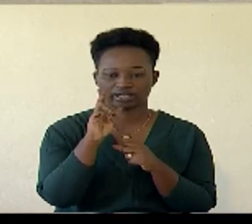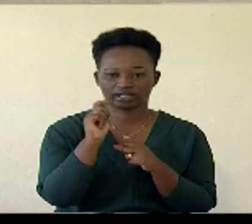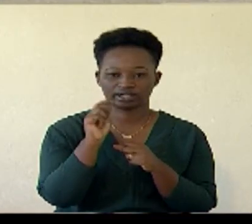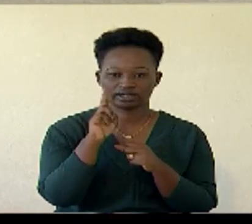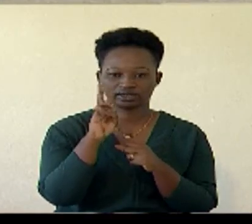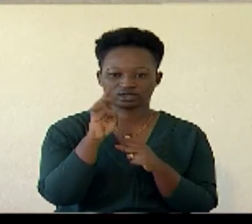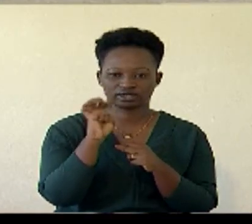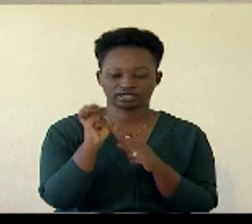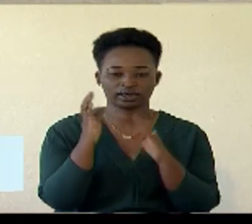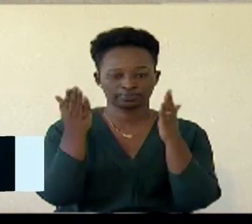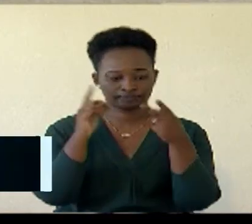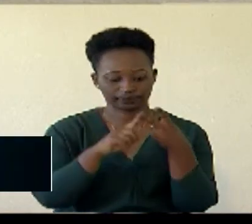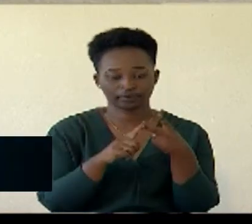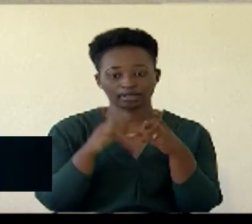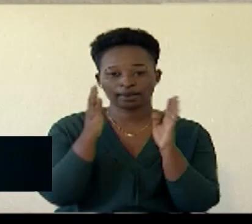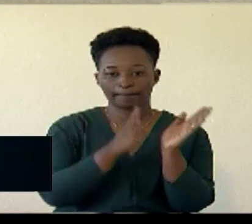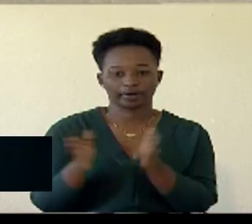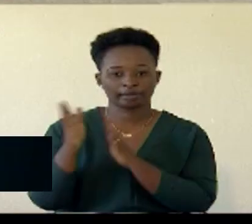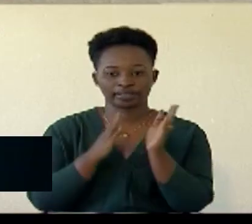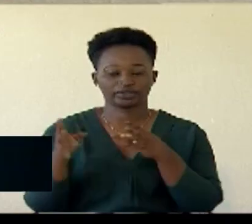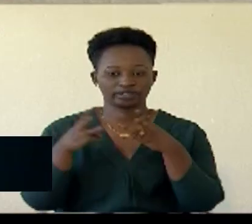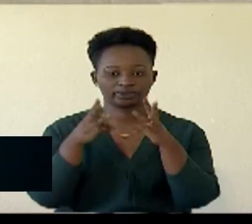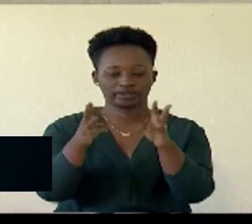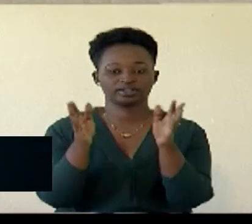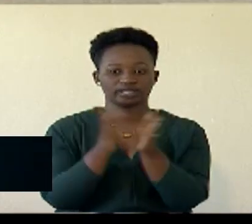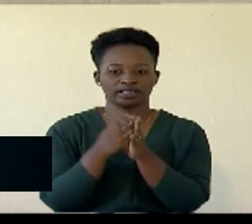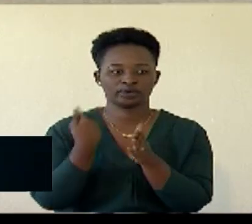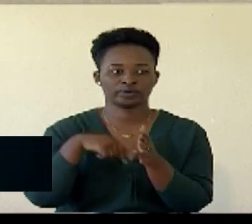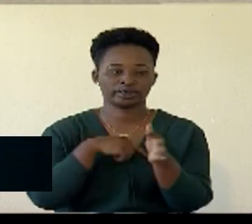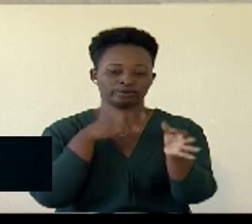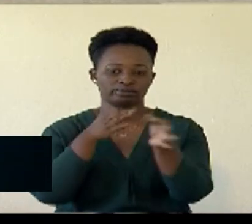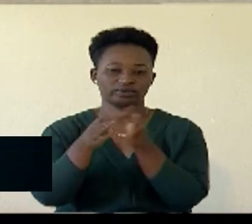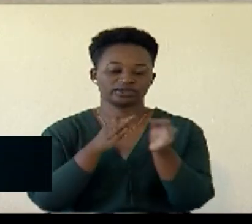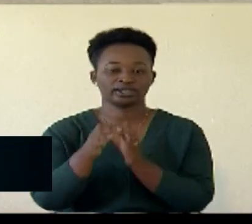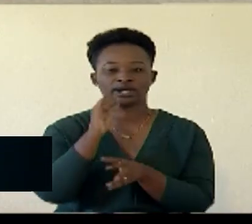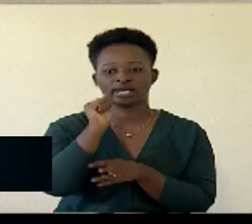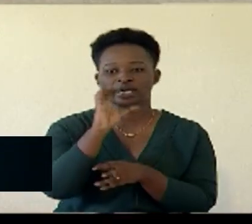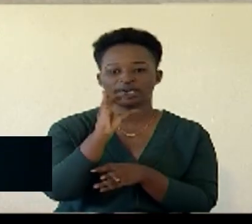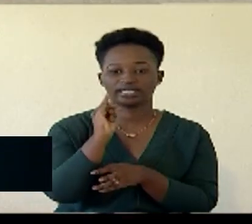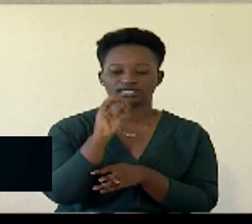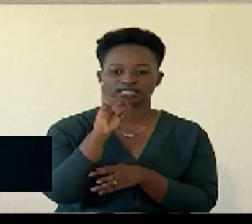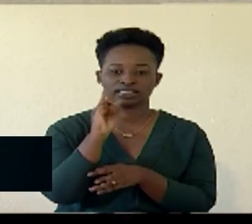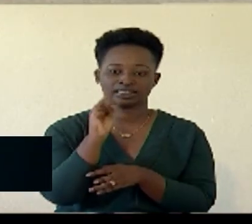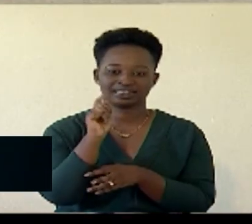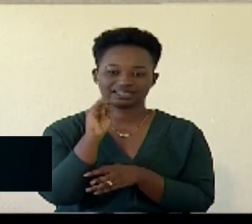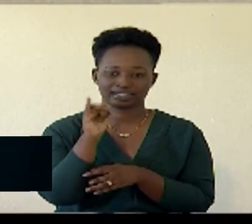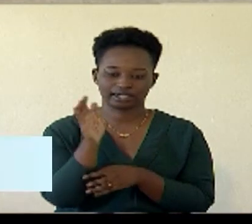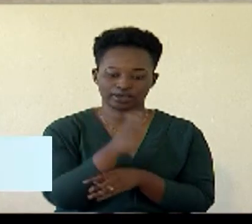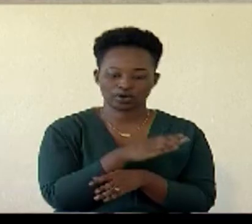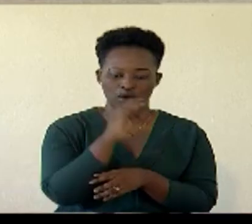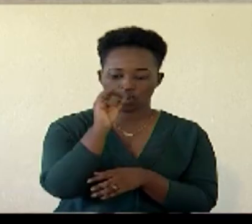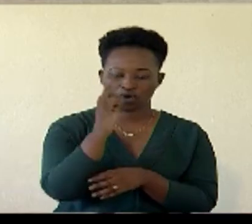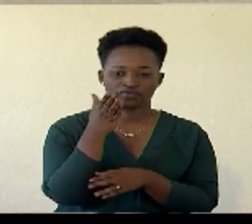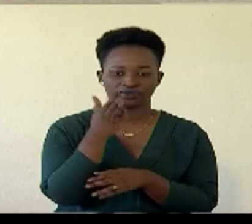you remember, and then we mentioned the acidity of these carboxylic acids. So